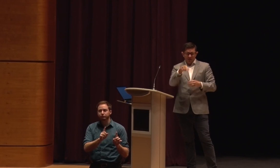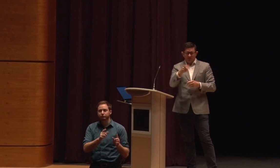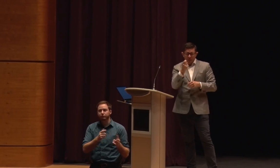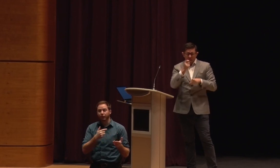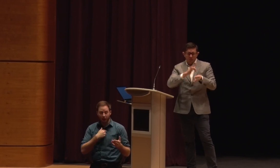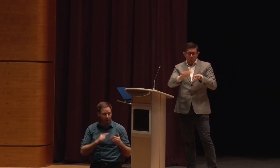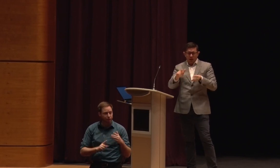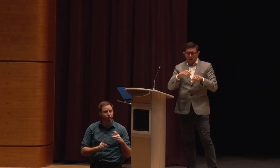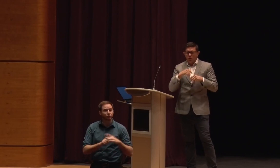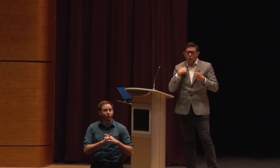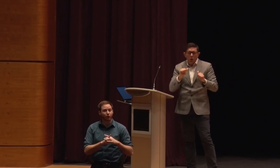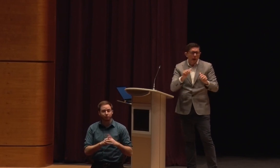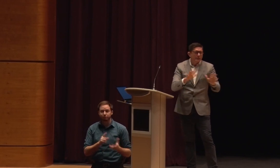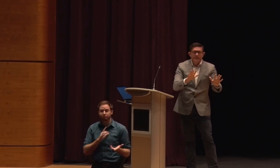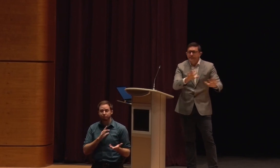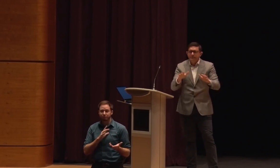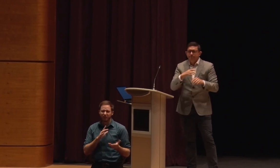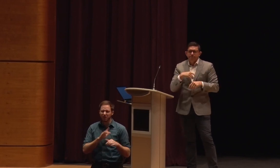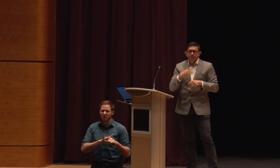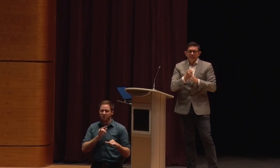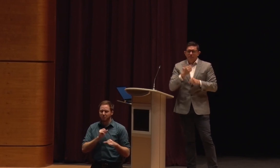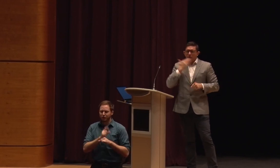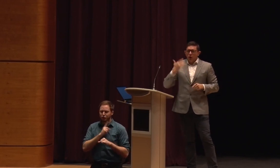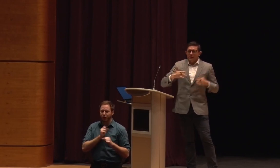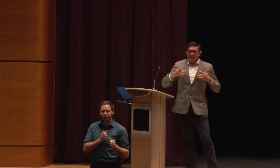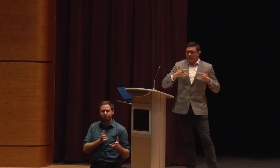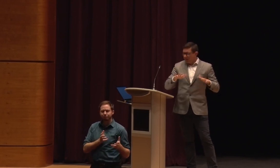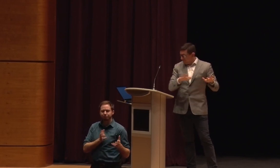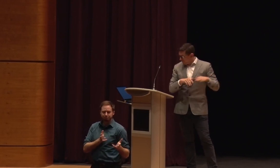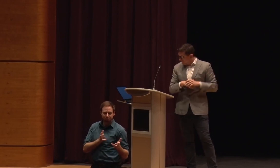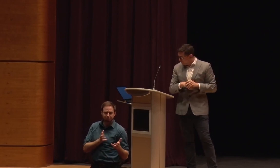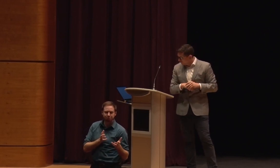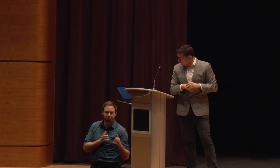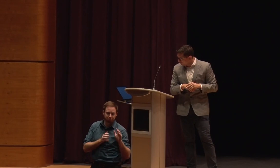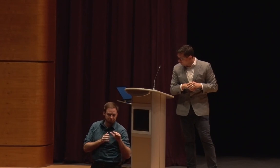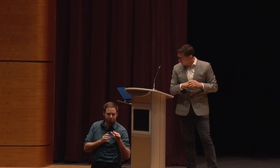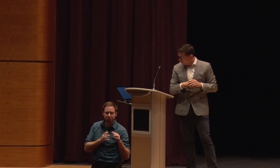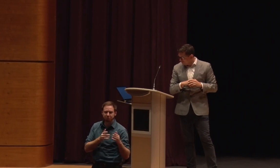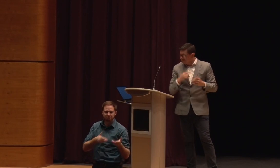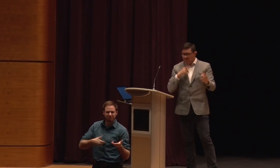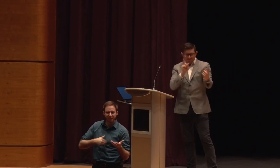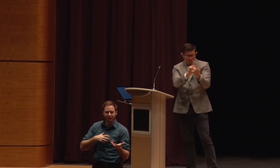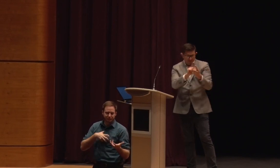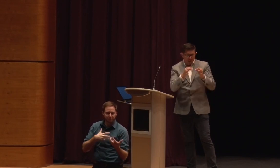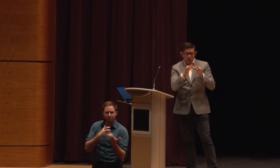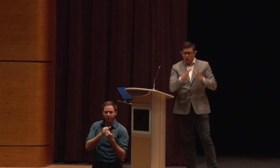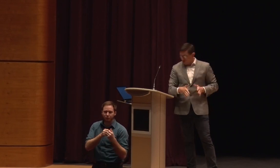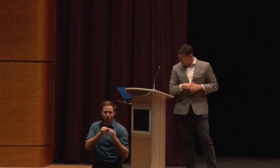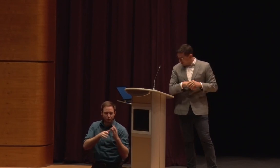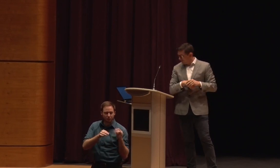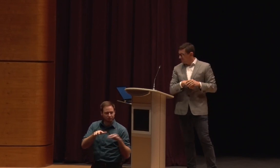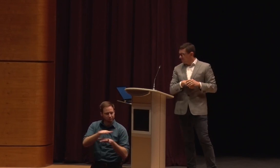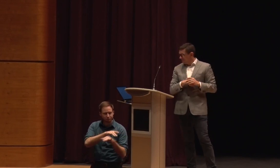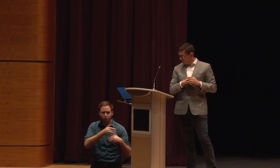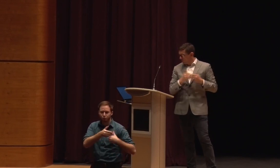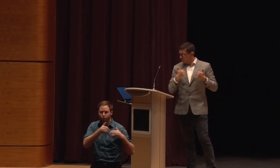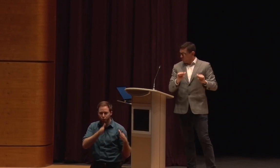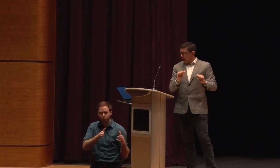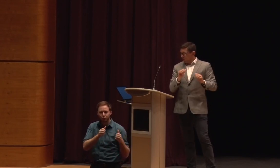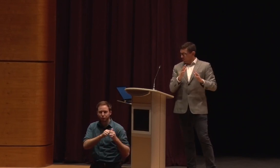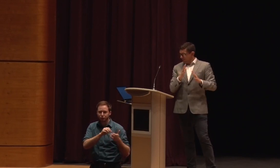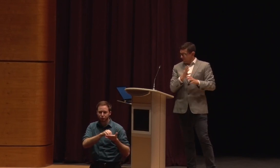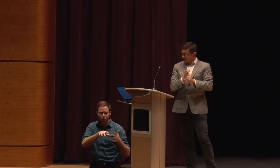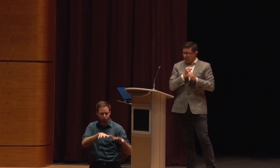I show up for the first day of class a little bit early, just trying to get a better sense of the layout. I meet the